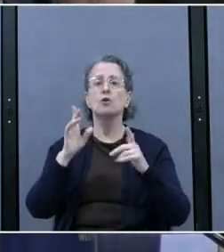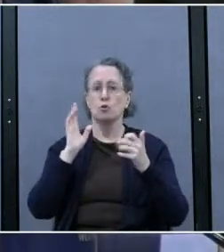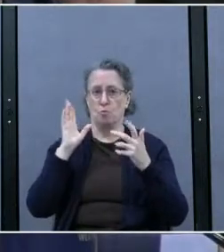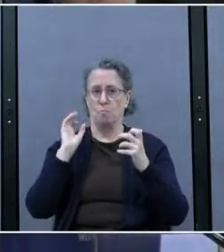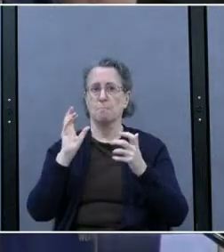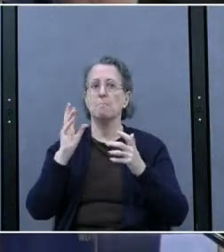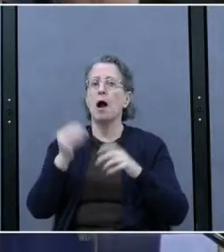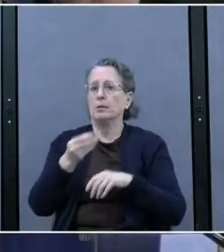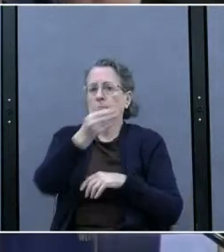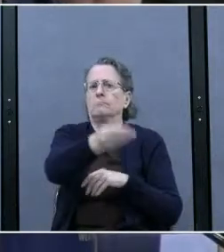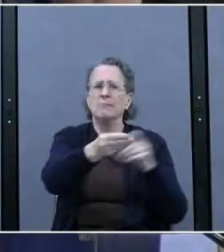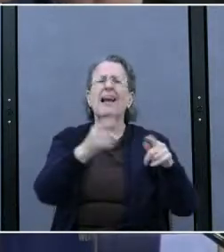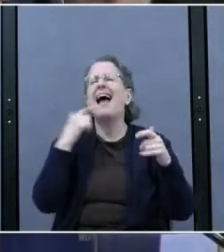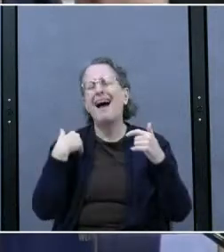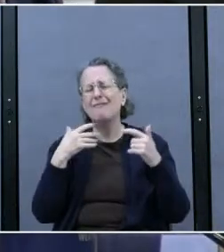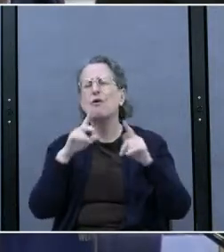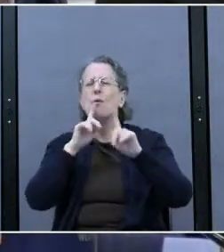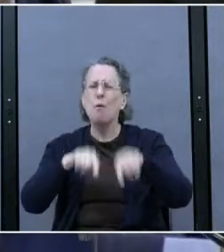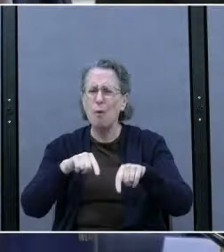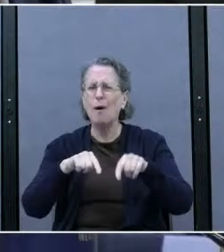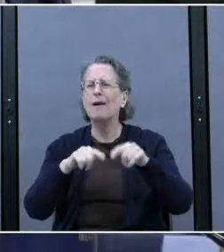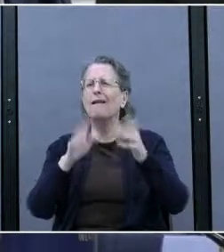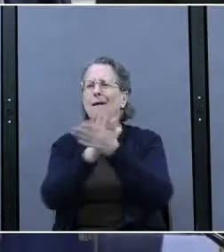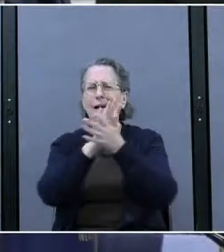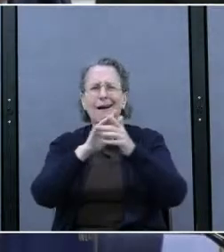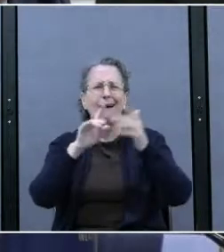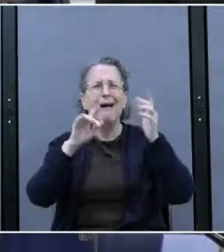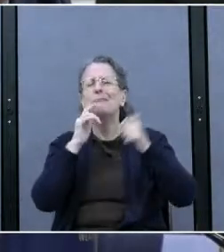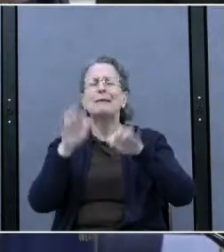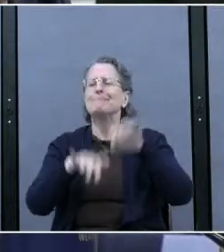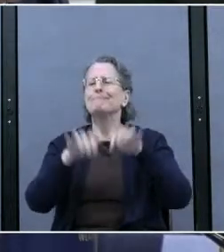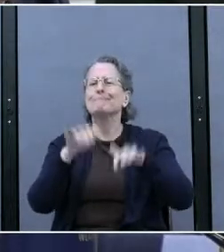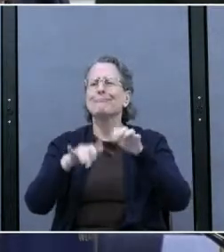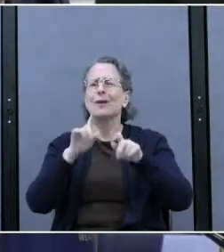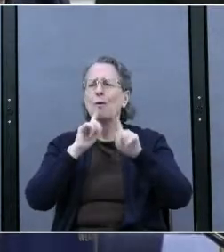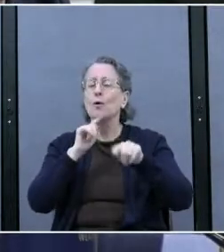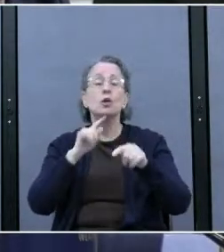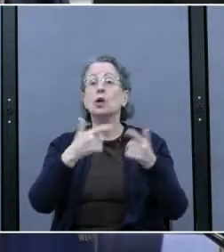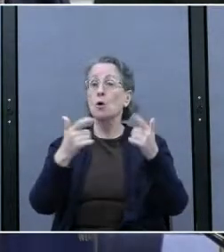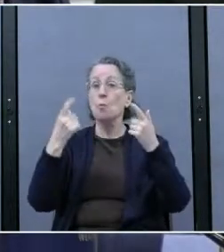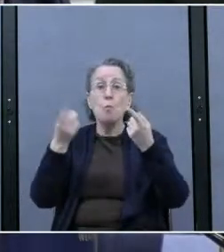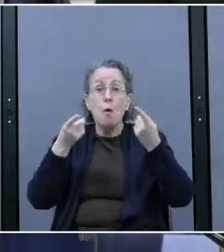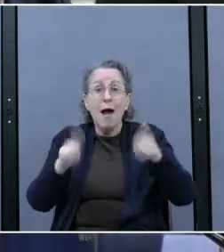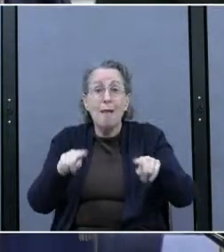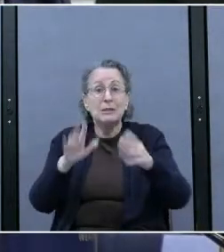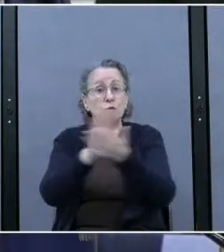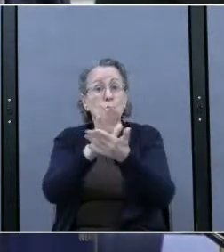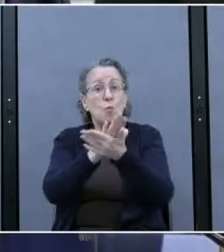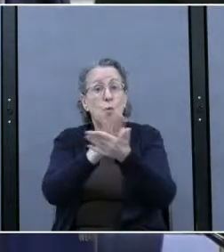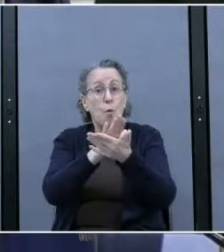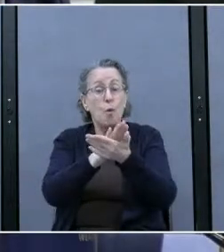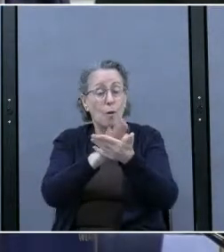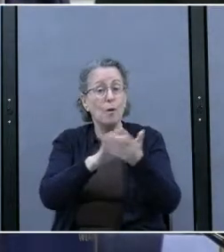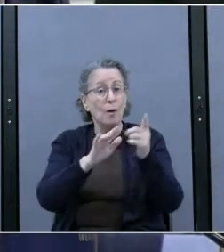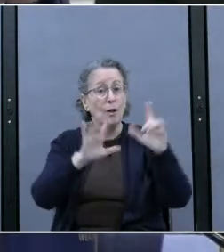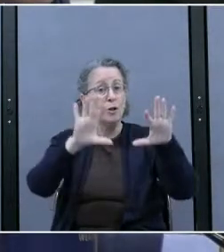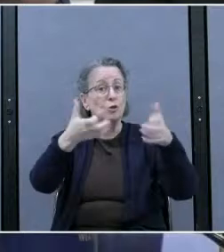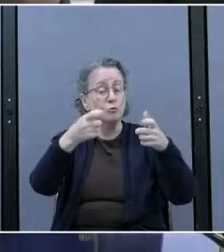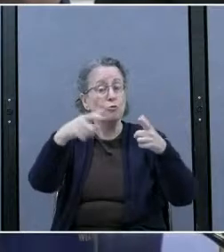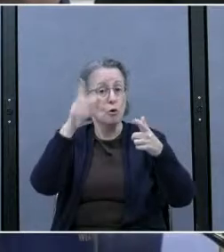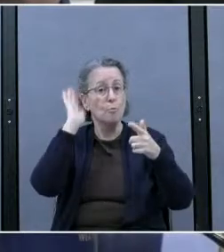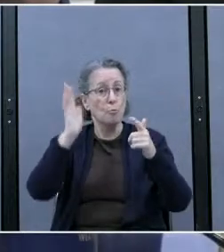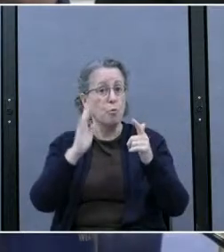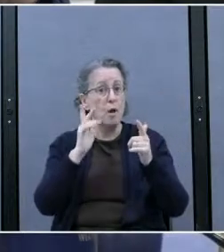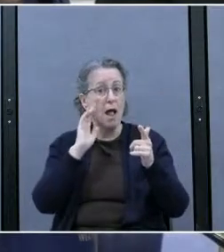on the order form. It's a little vague. There's like a school group that puts together lunch, and you can buy lunch from them, and it goes